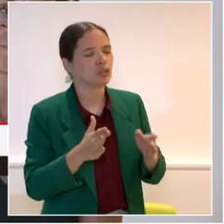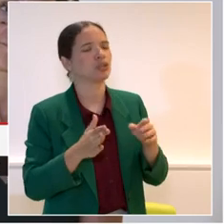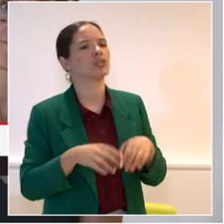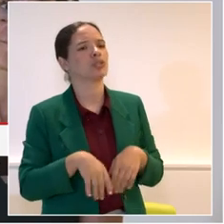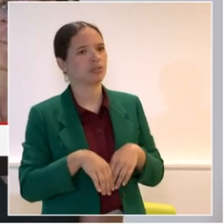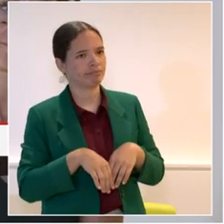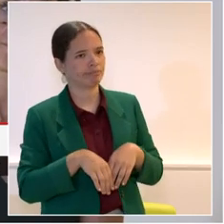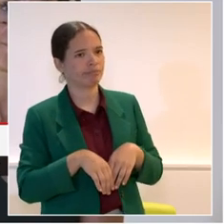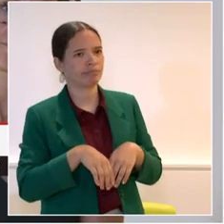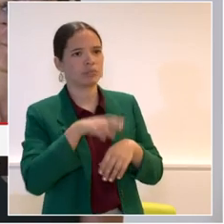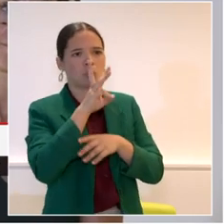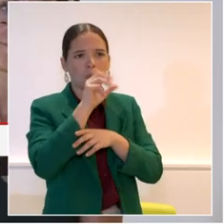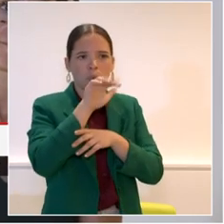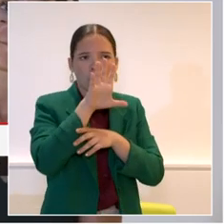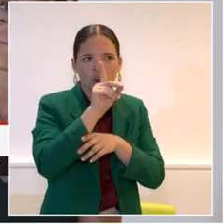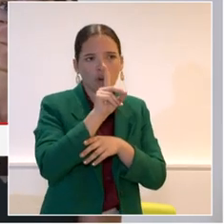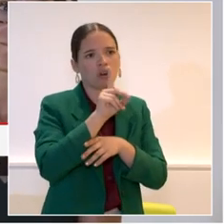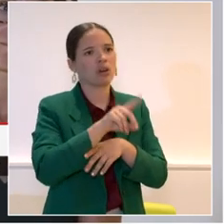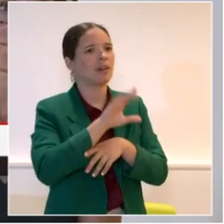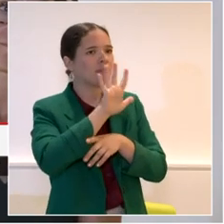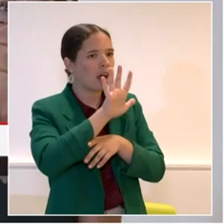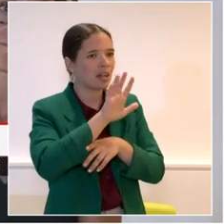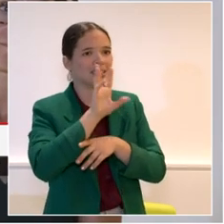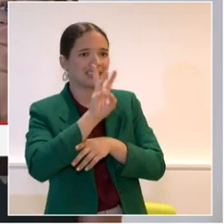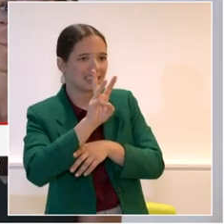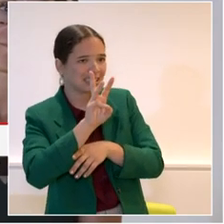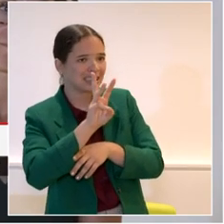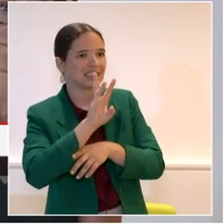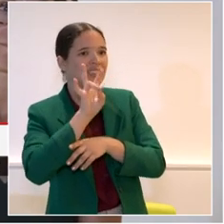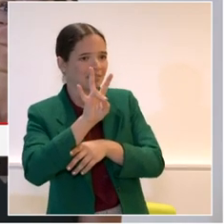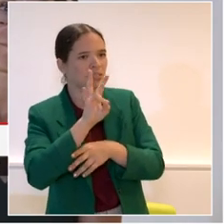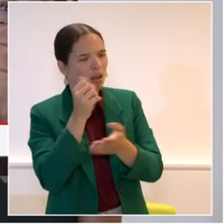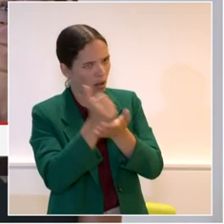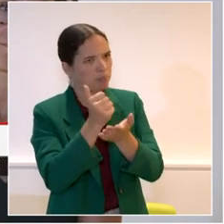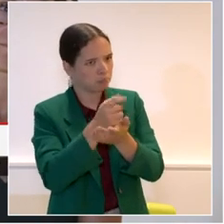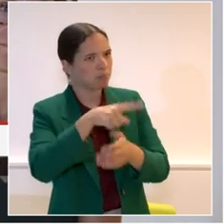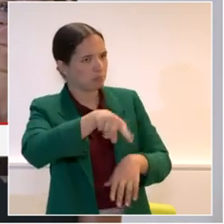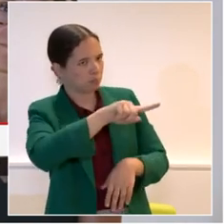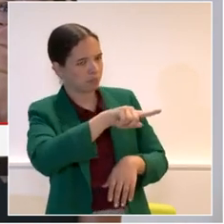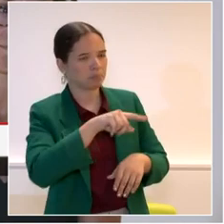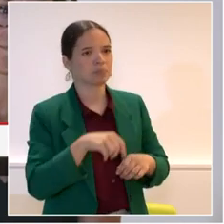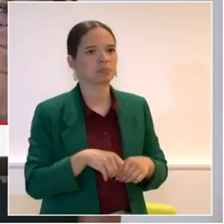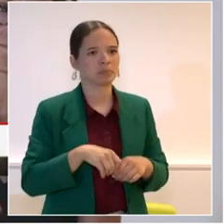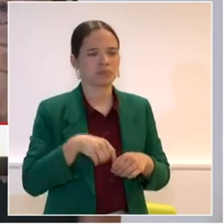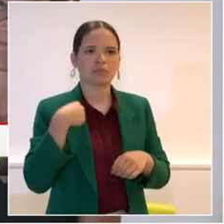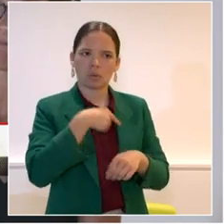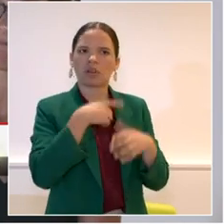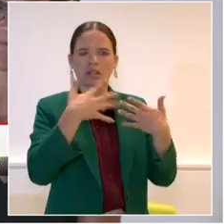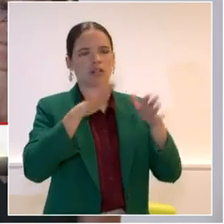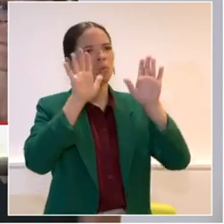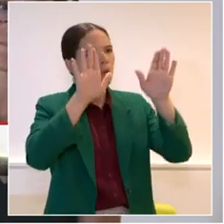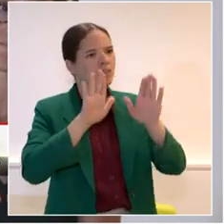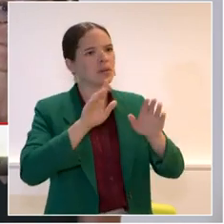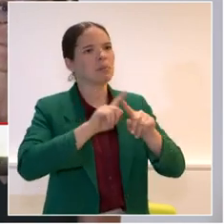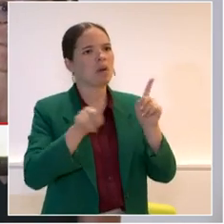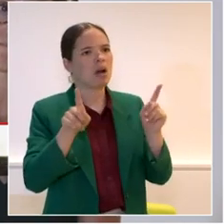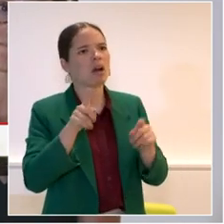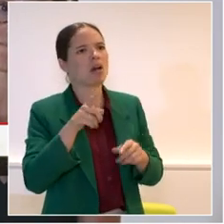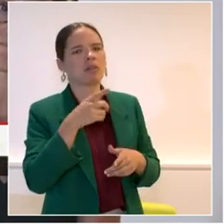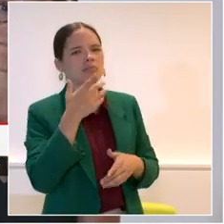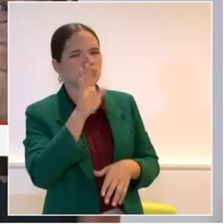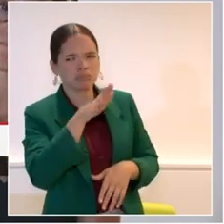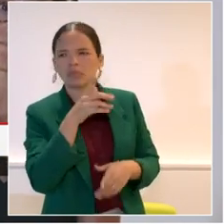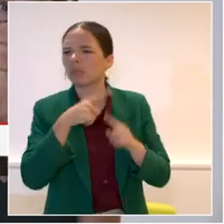Ward 5 and 6 as well. And, you know, a lot of this great stuff. What's your question, dear? My question?